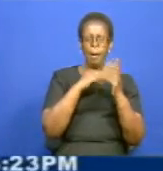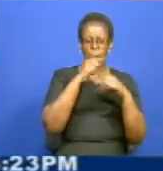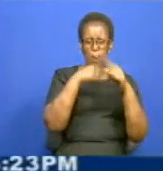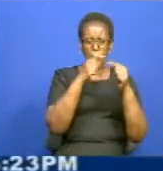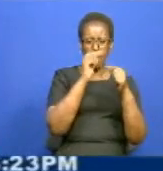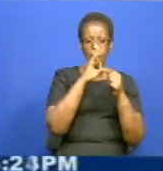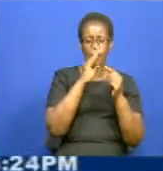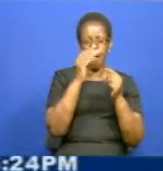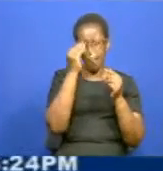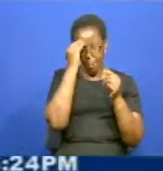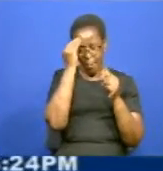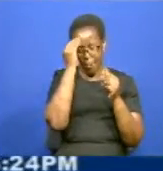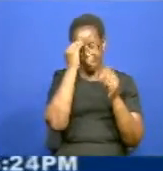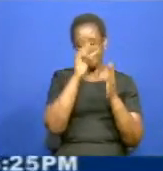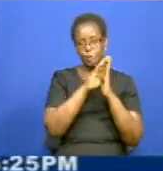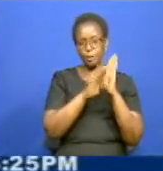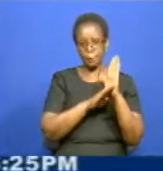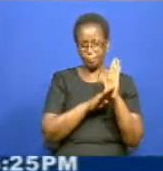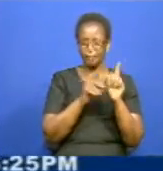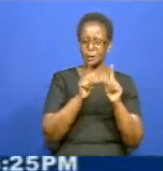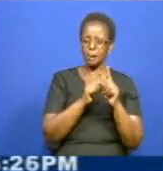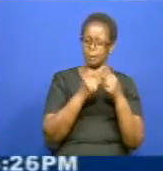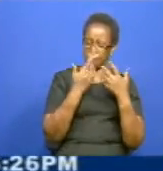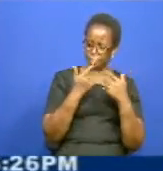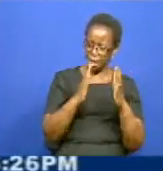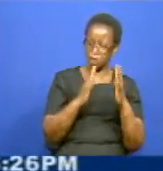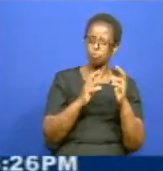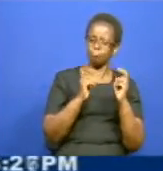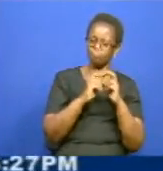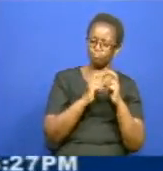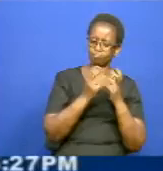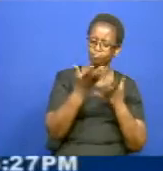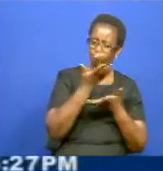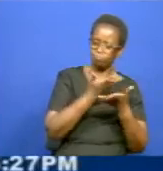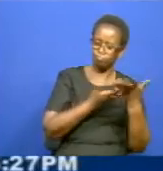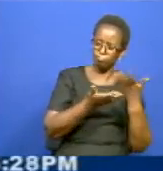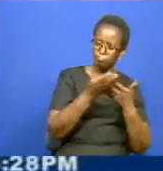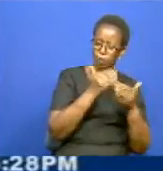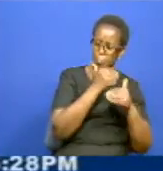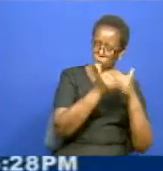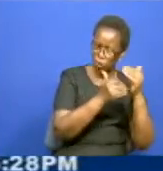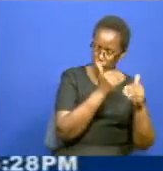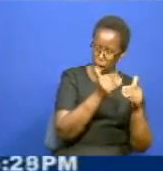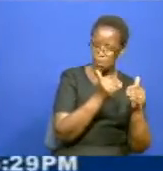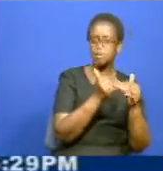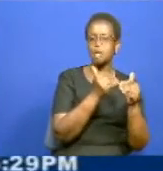entailed a series of consolidated processes that began in 2014, and these